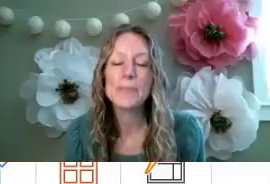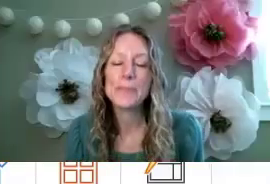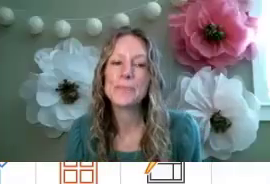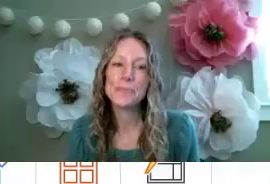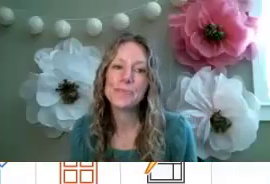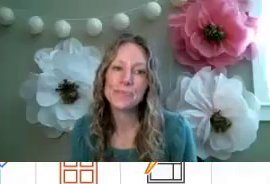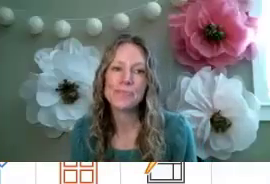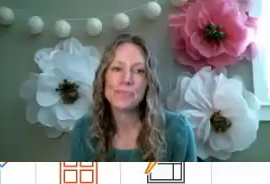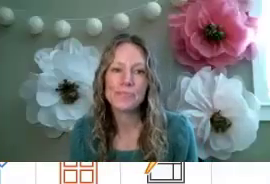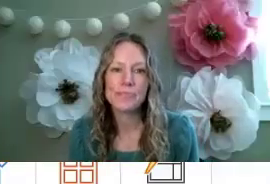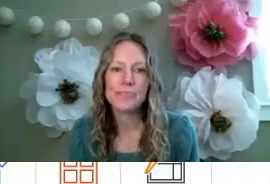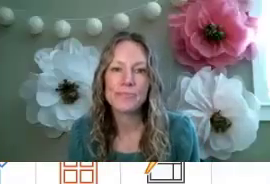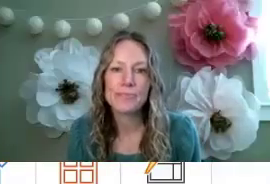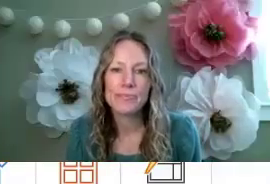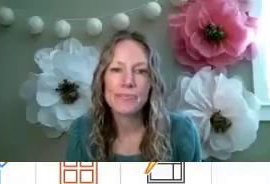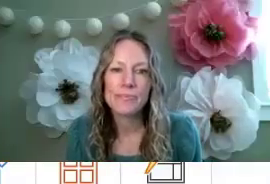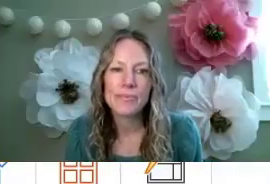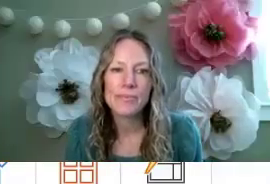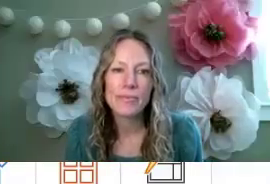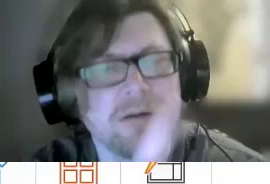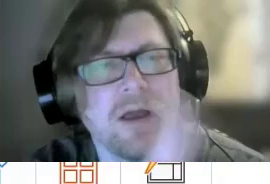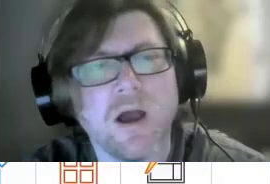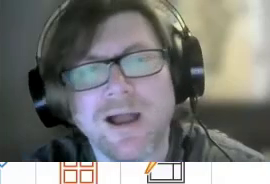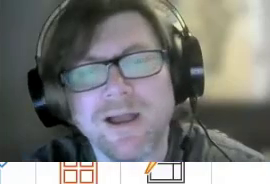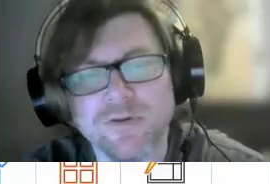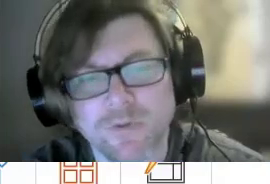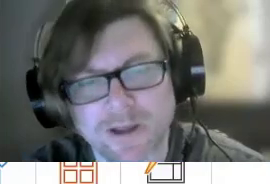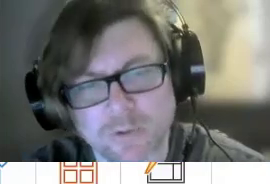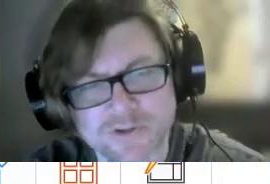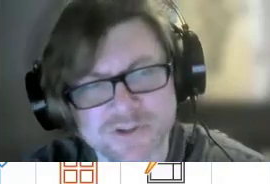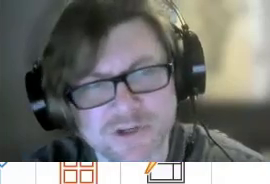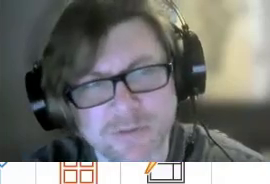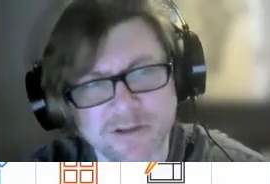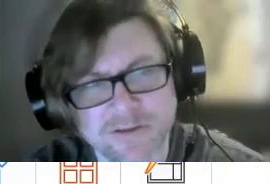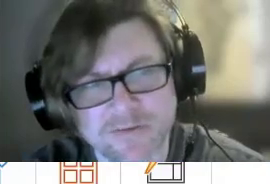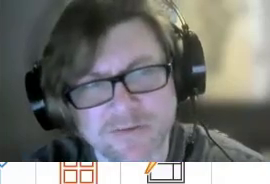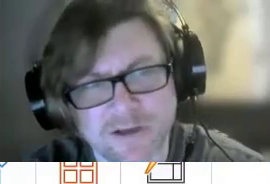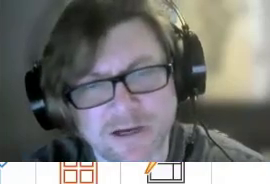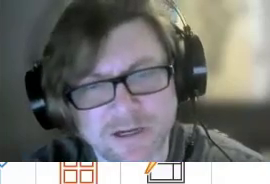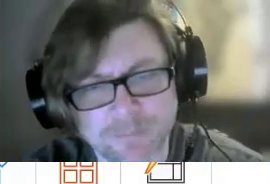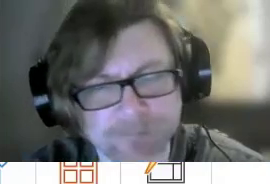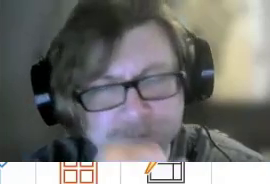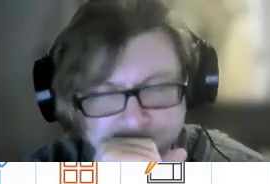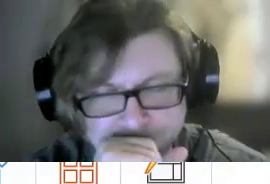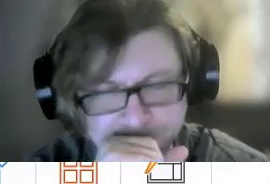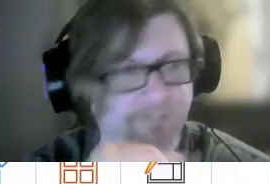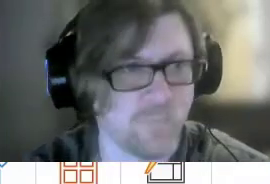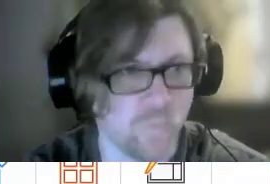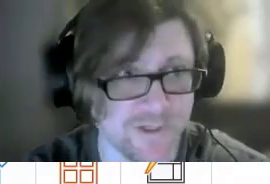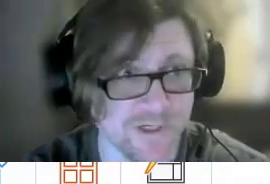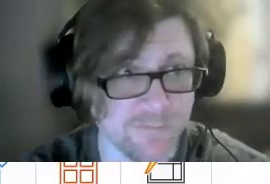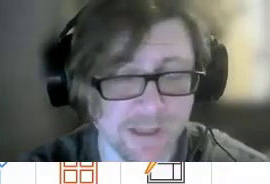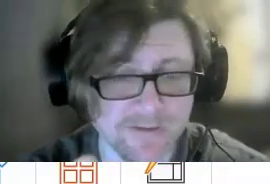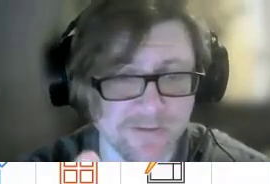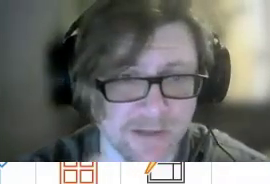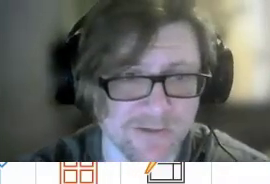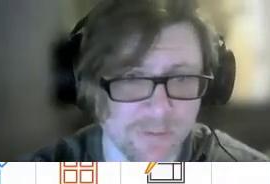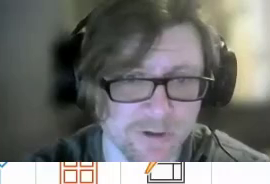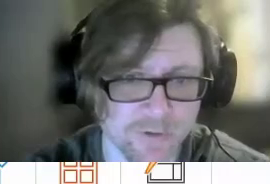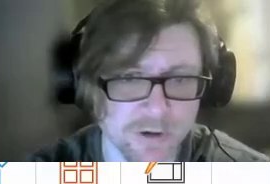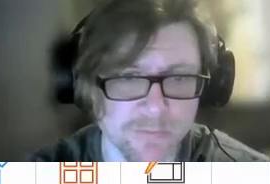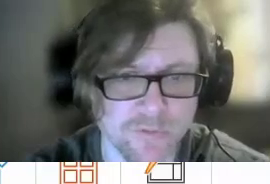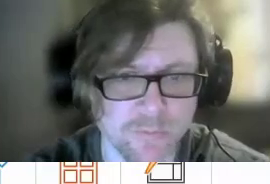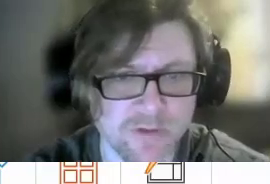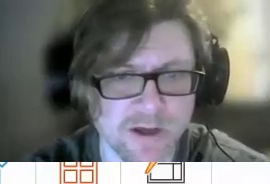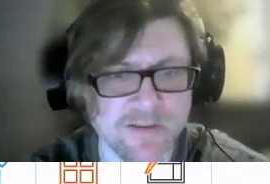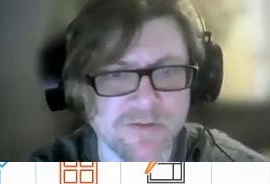We talked about that during the training. So thank you for. Yeah. I also had a question about this widget, for lack of